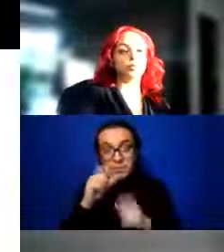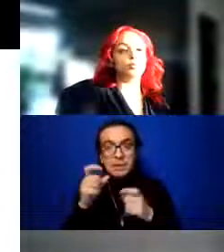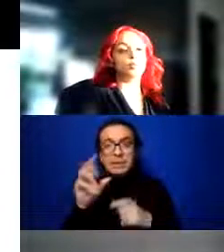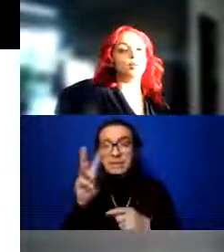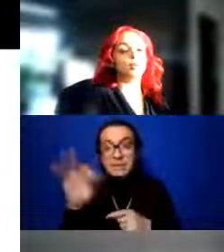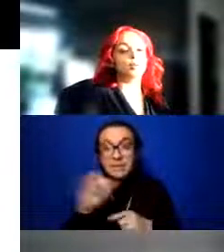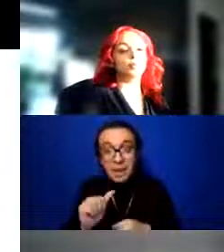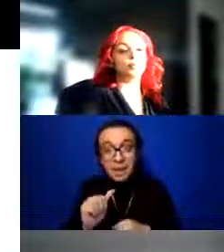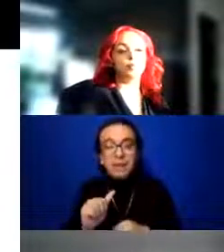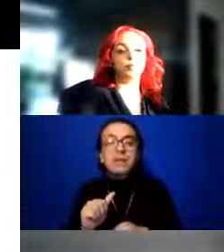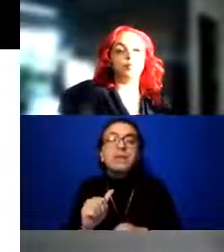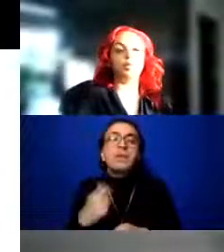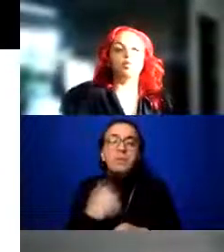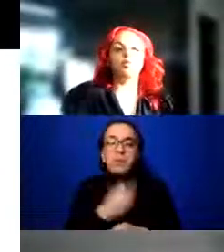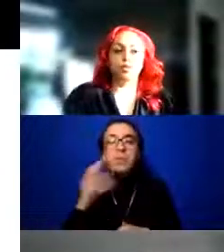able to